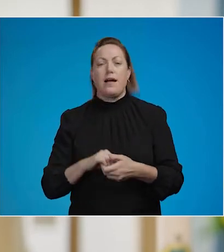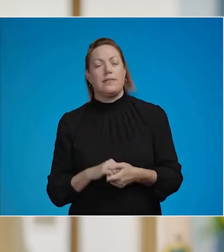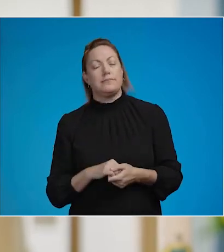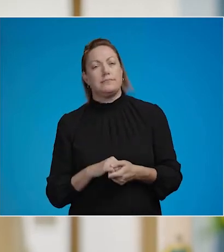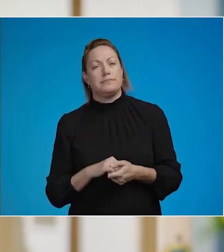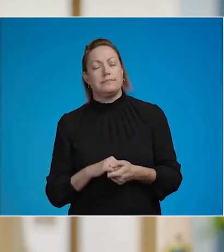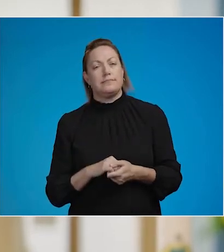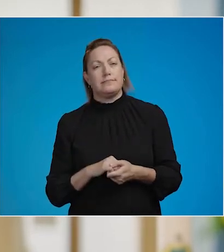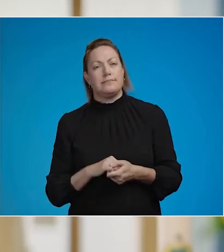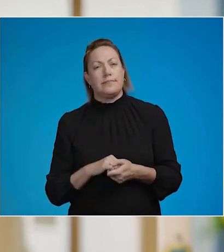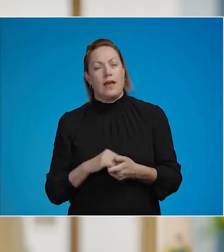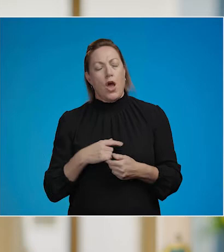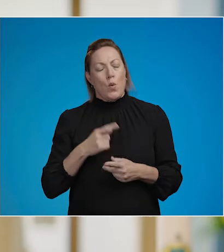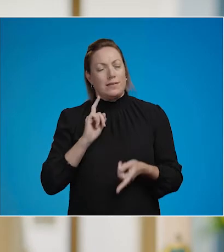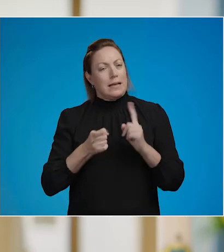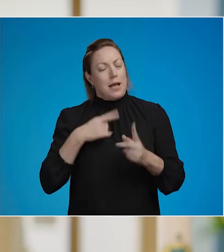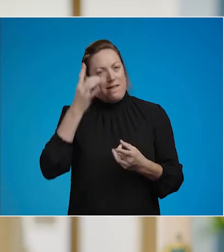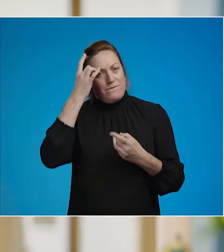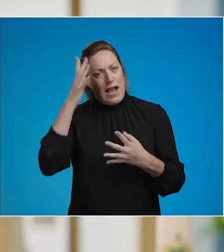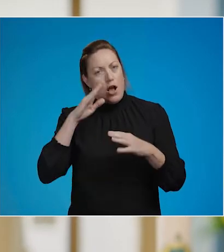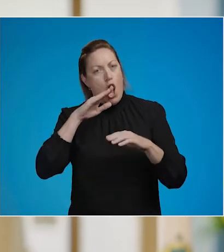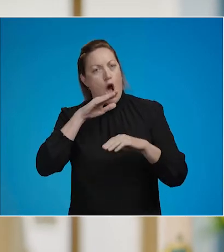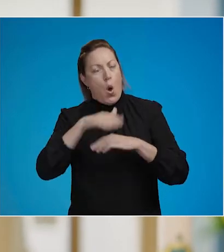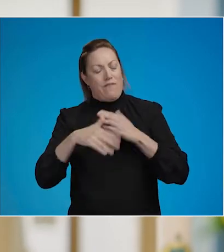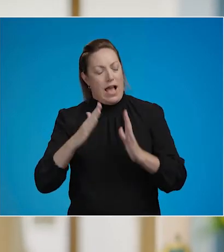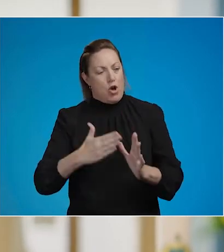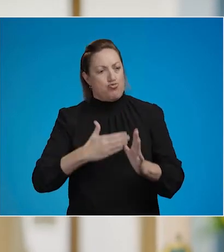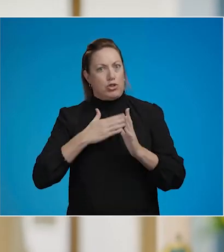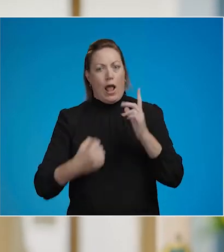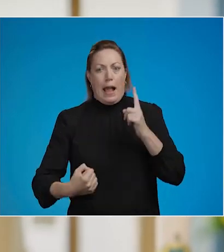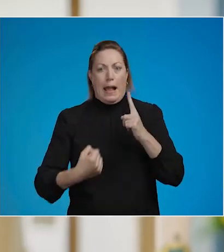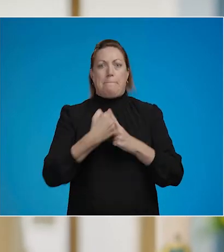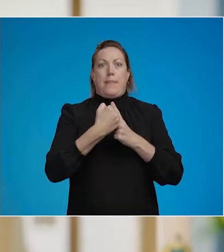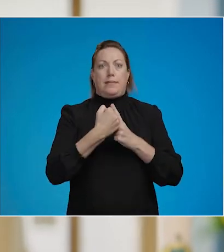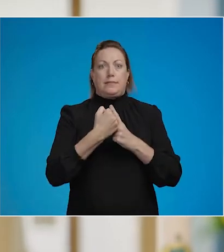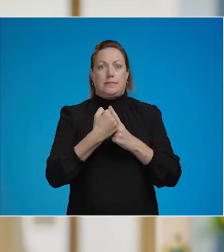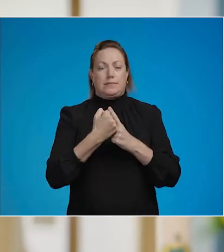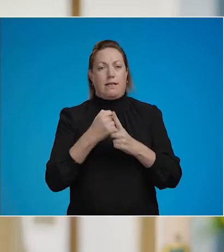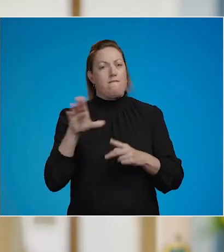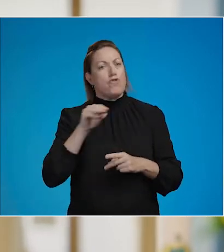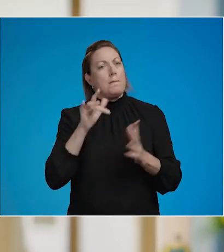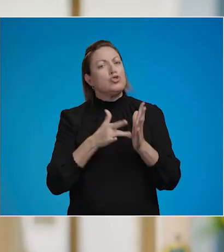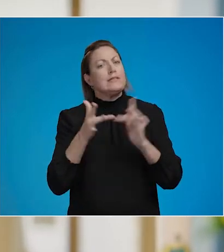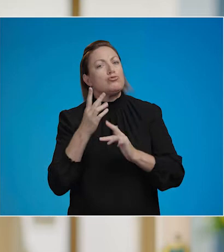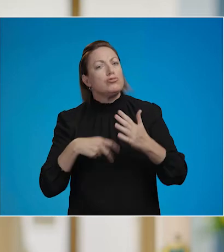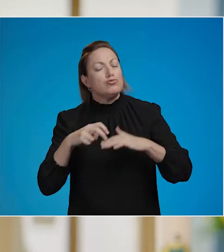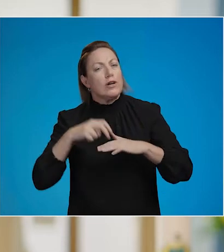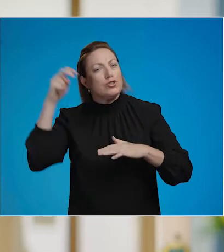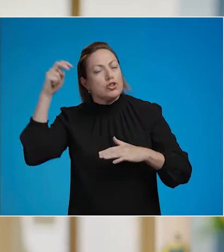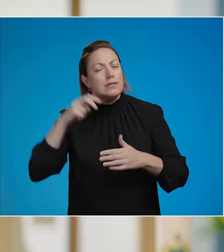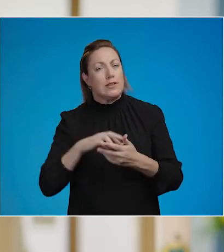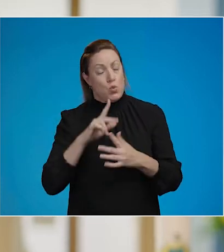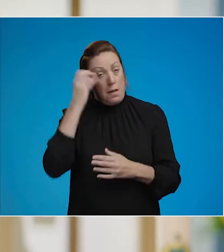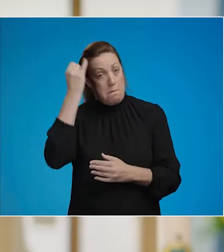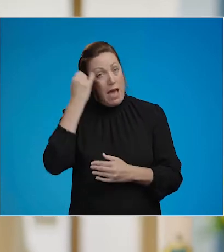forget the initial, original impact of the resurrection. In fact, for the